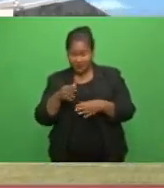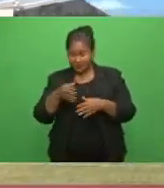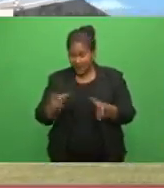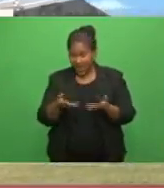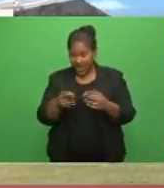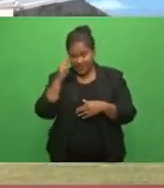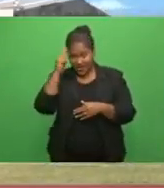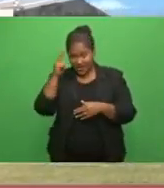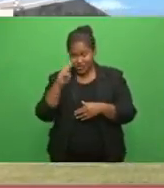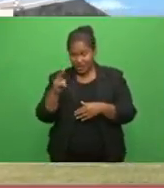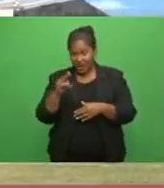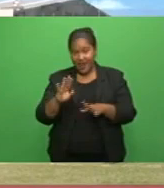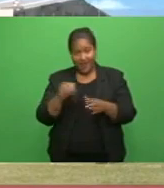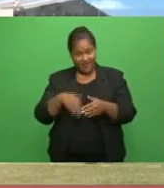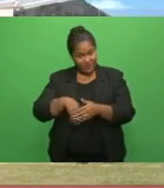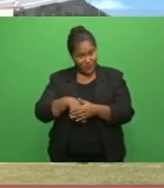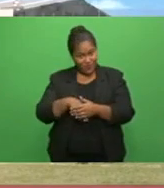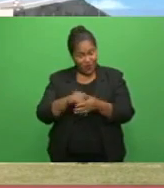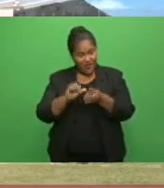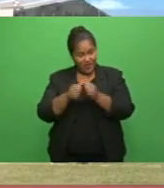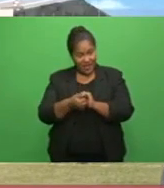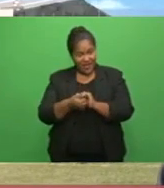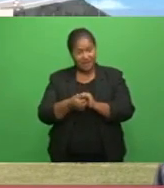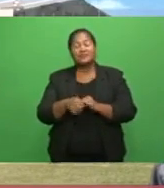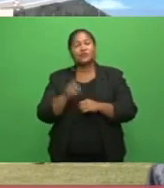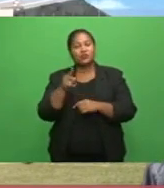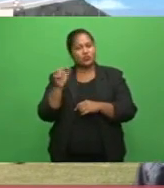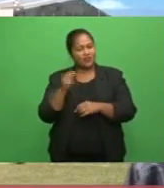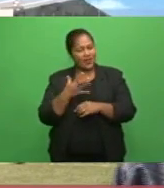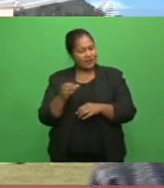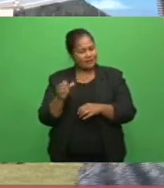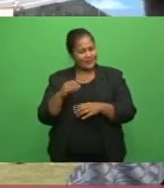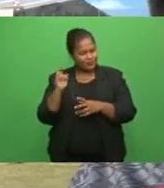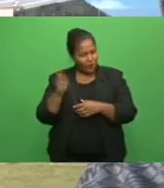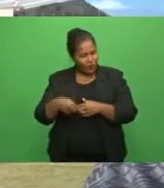you gotta be, consistent in your games.